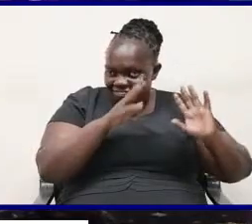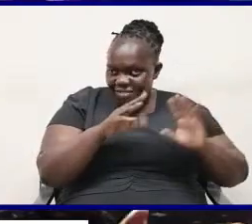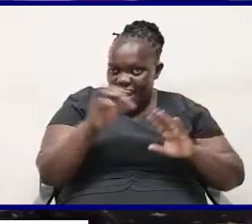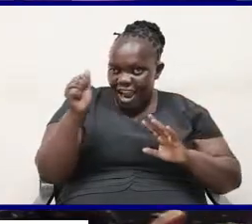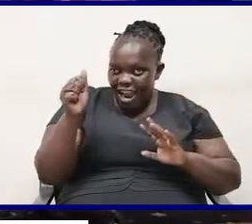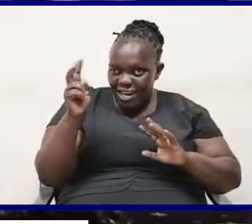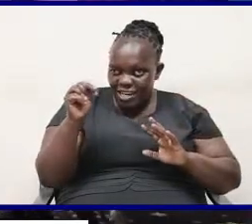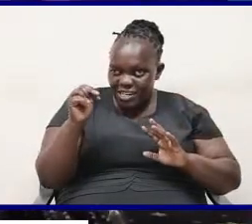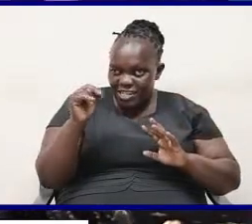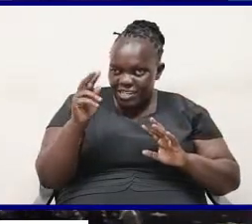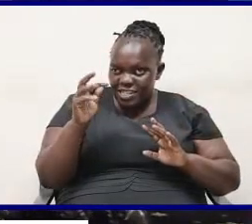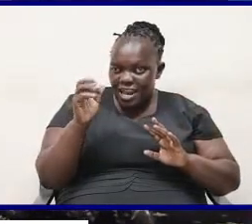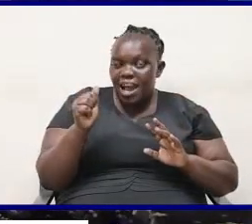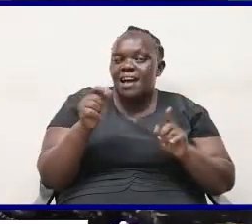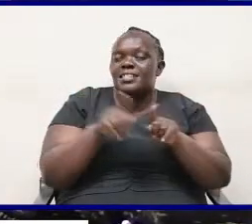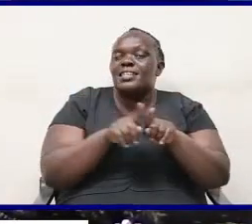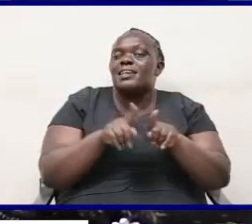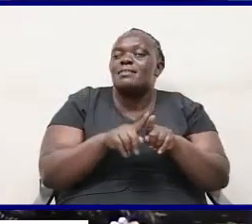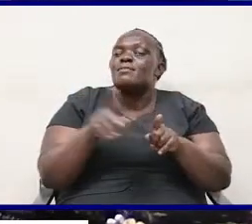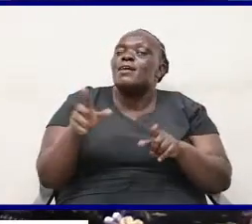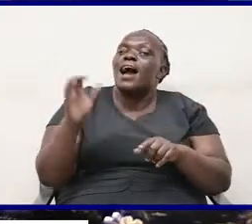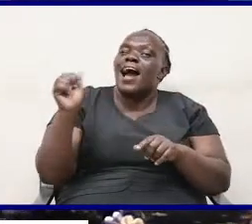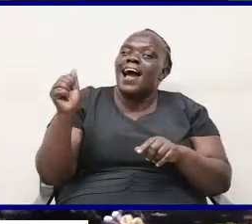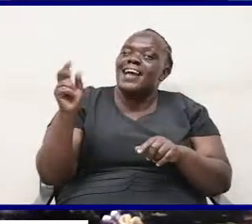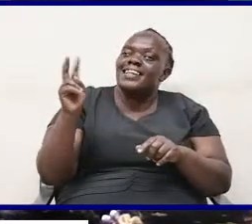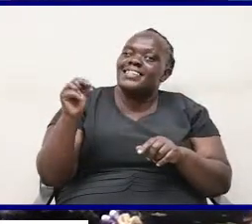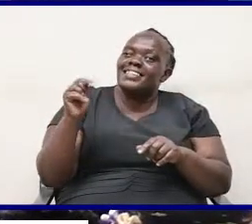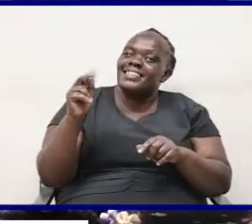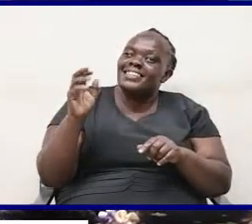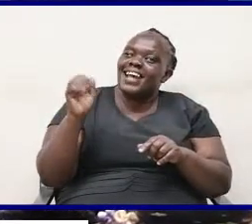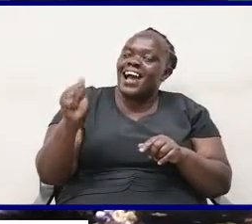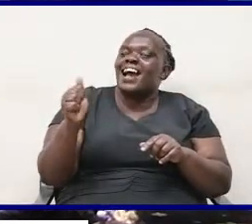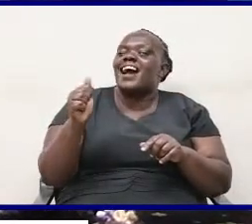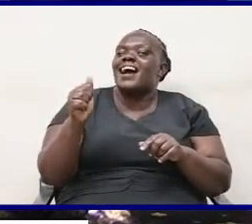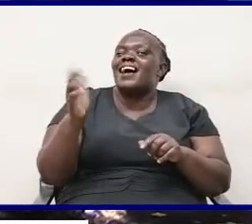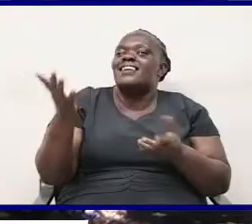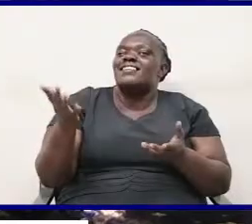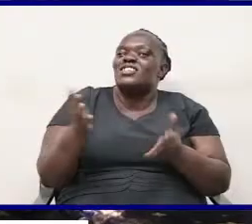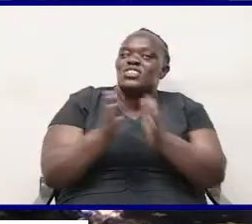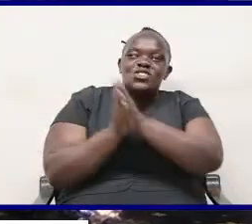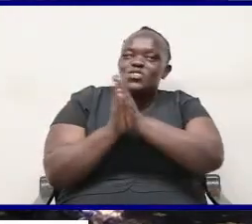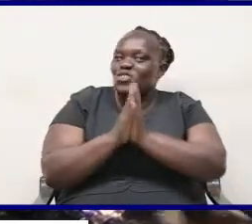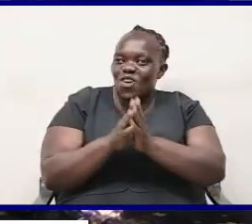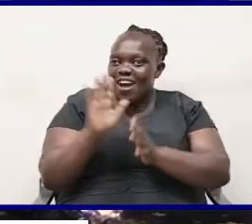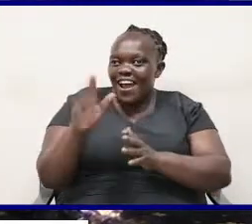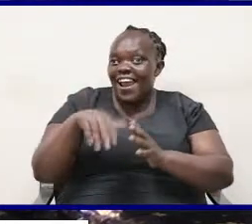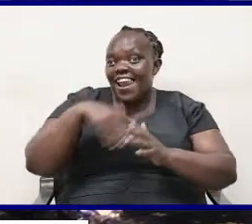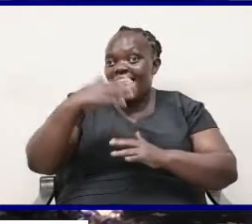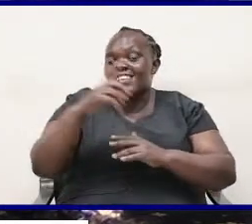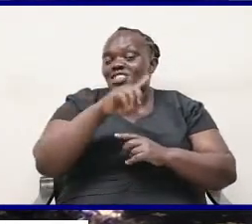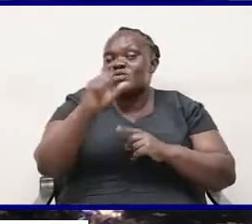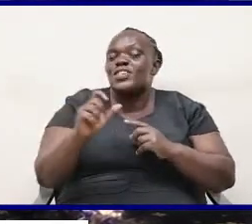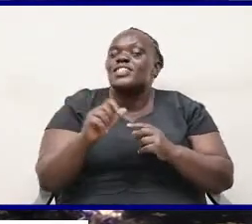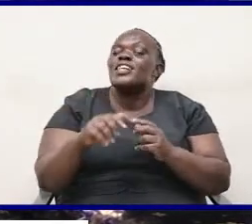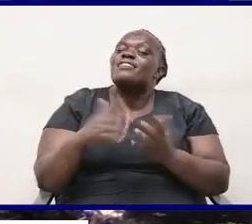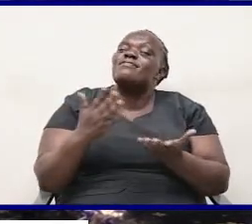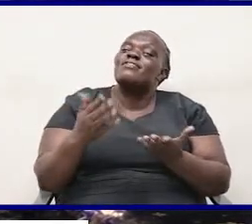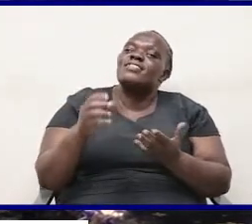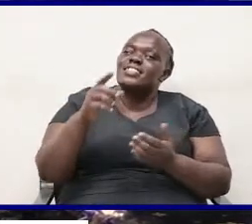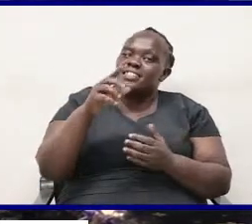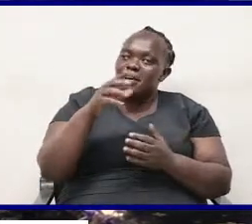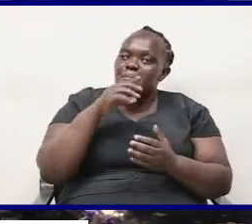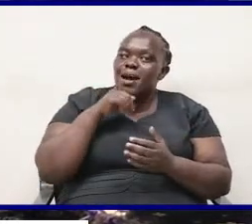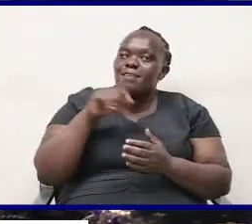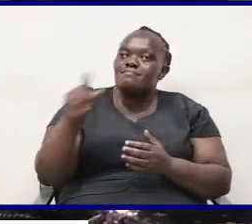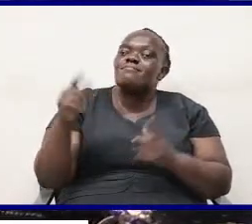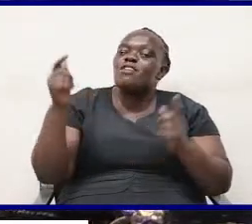Anita. Unajua kuna ile wimbo nasema Anita wangu. Haya, then next question, yes. Over to you, Mr. Sa. Tell us